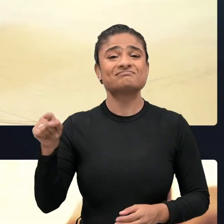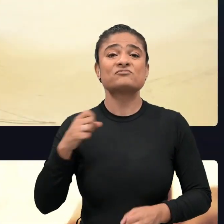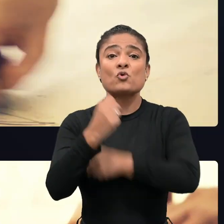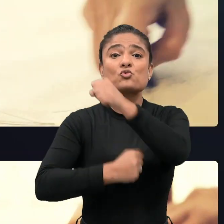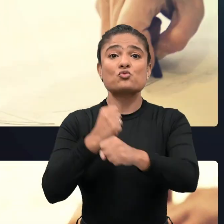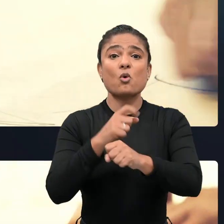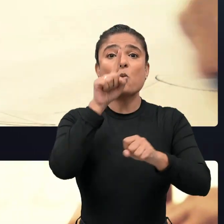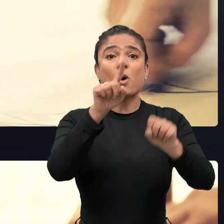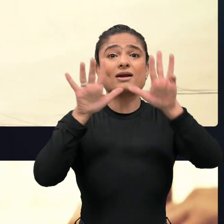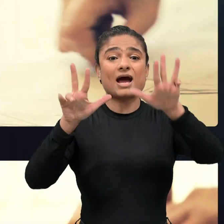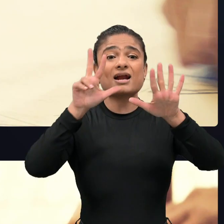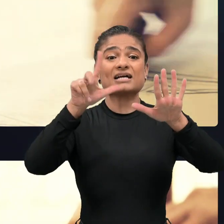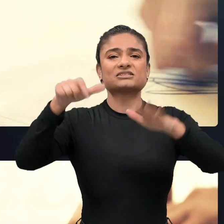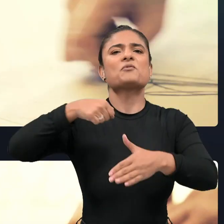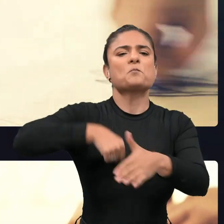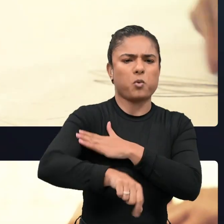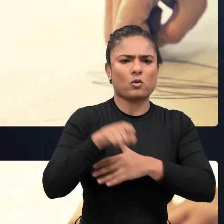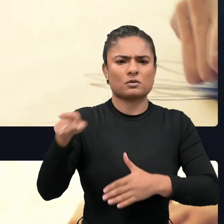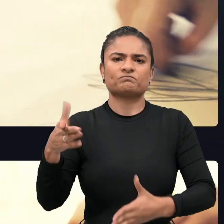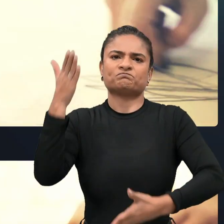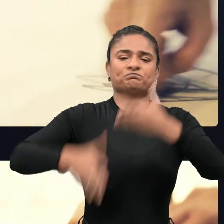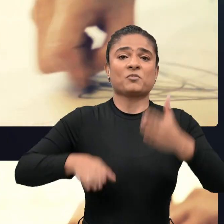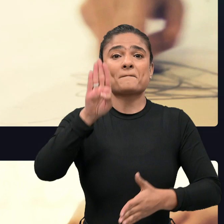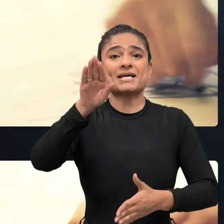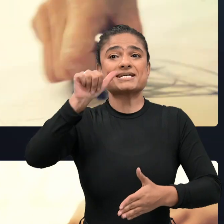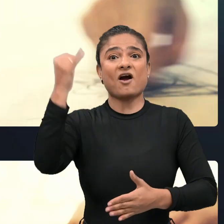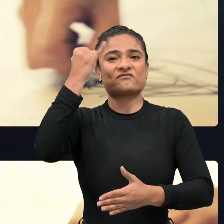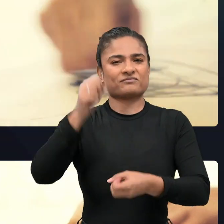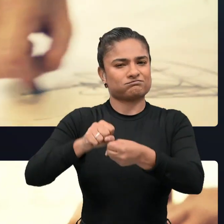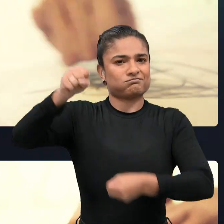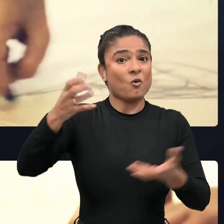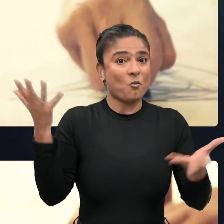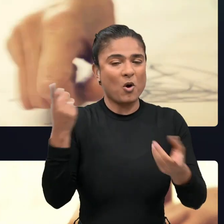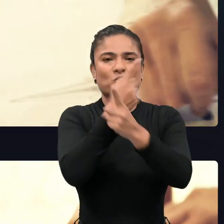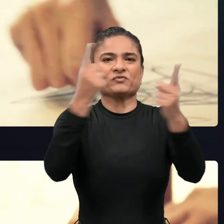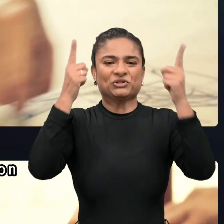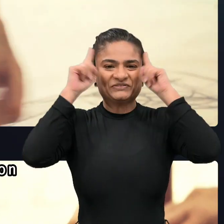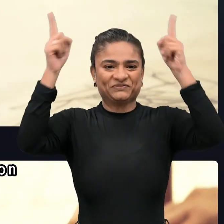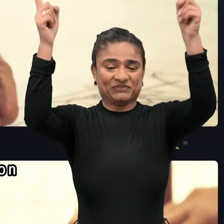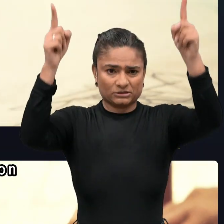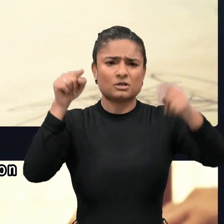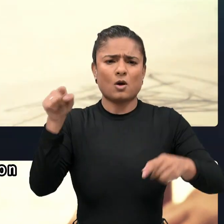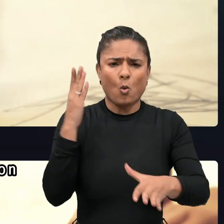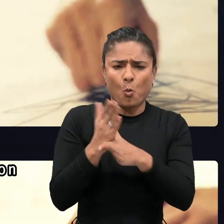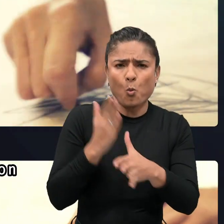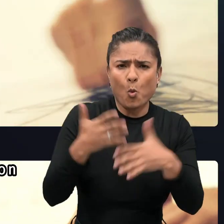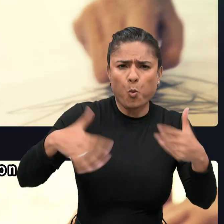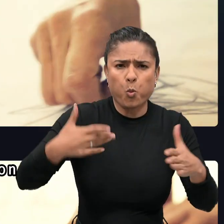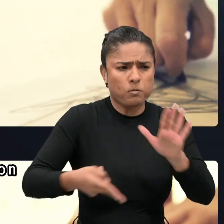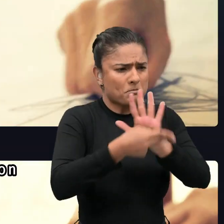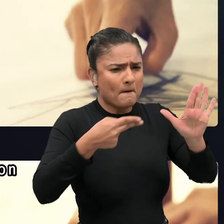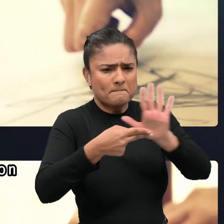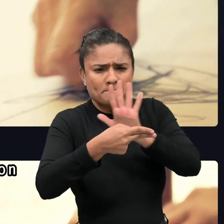Born in 1987 and completed a BA Fine Art at Wits University in 2009. Her work is a layering